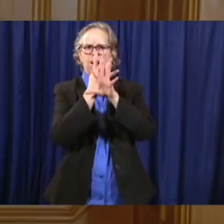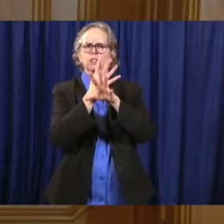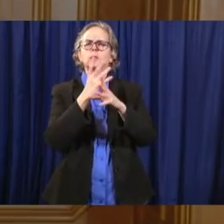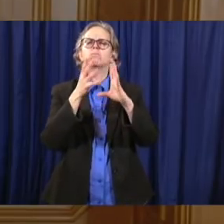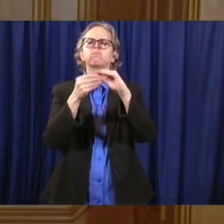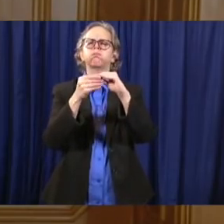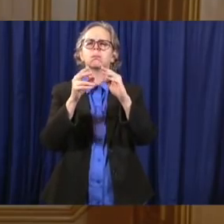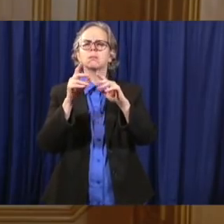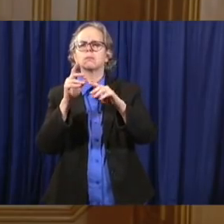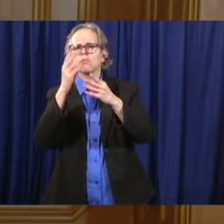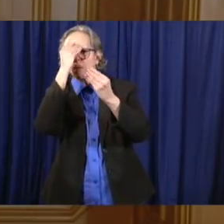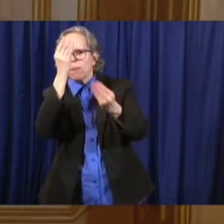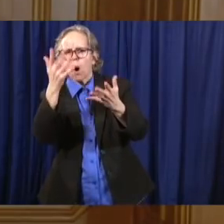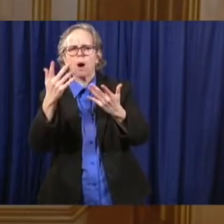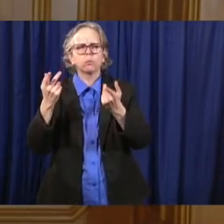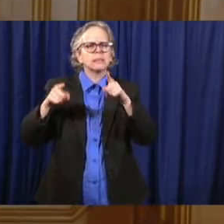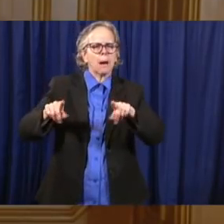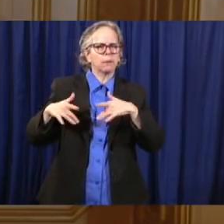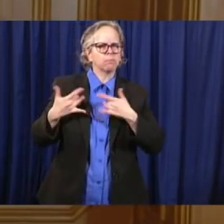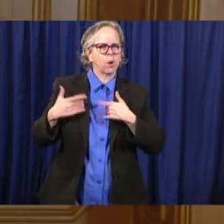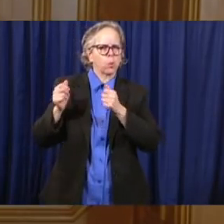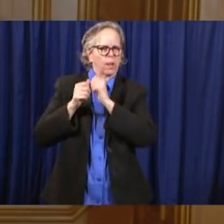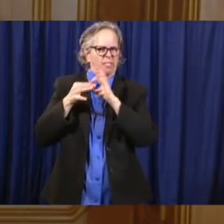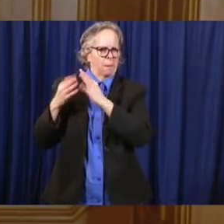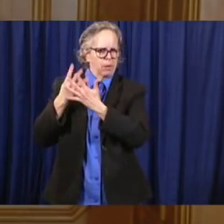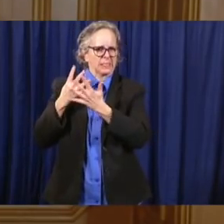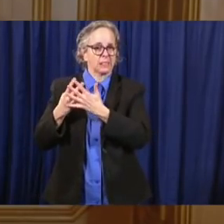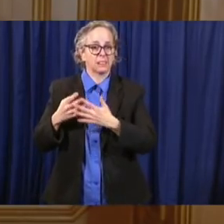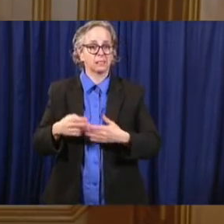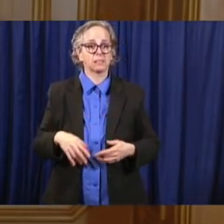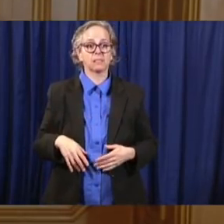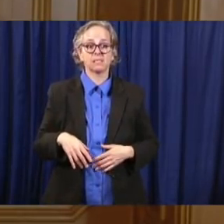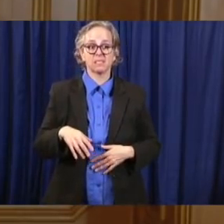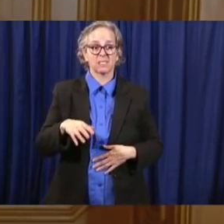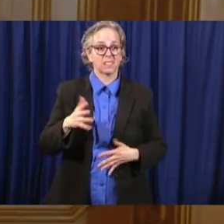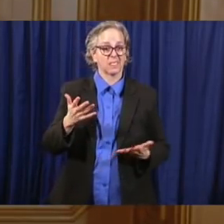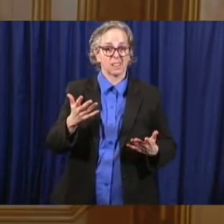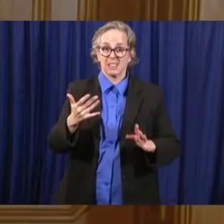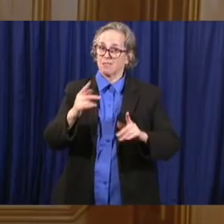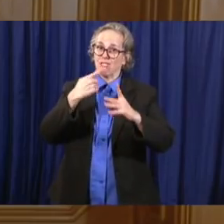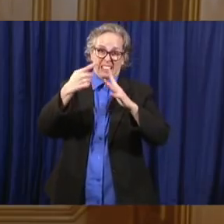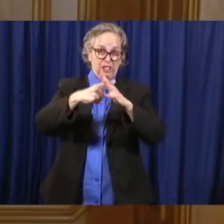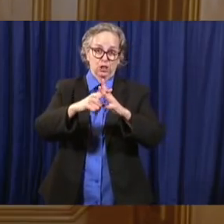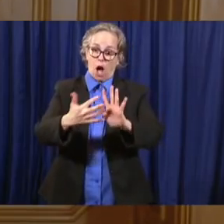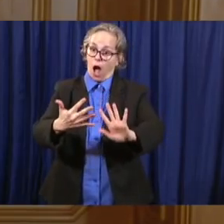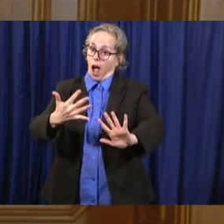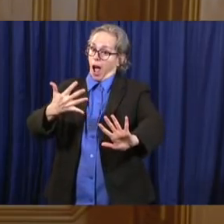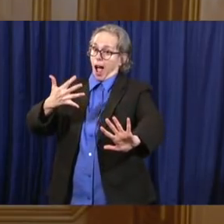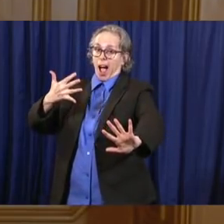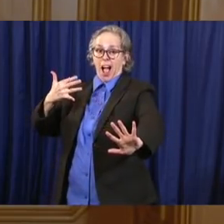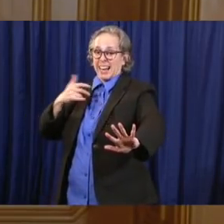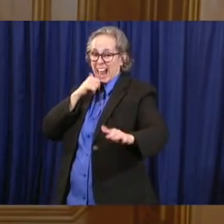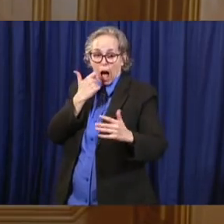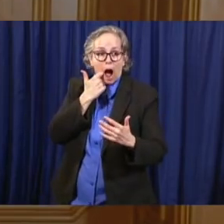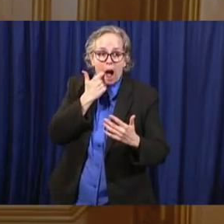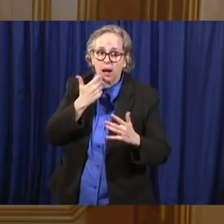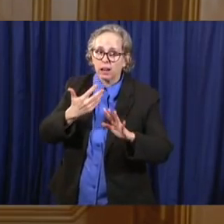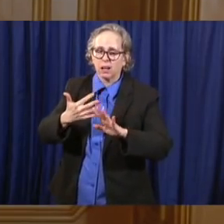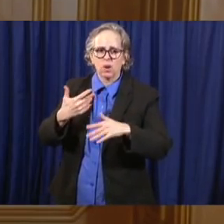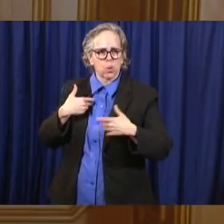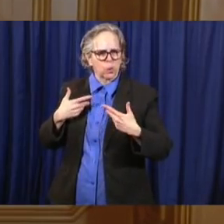director, starting way back a number of weeks ago, started doing the